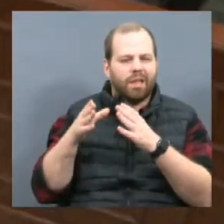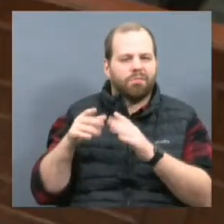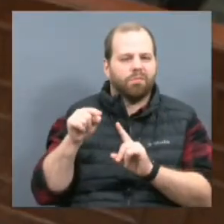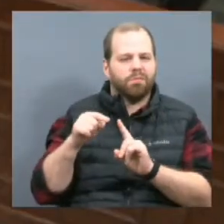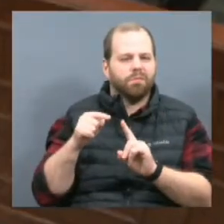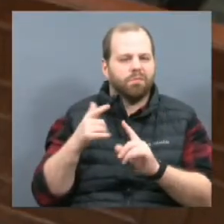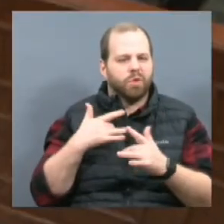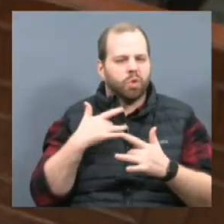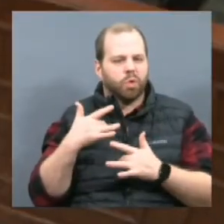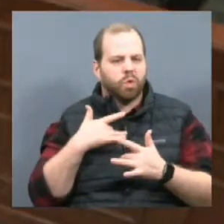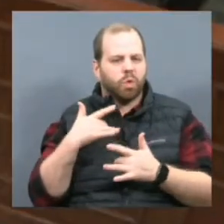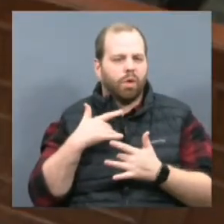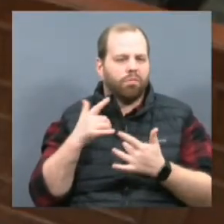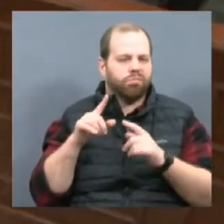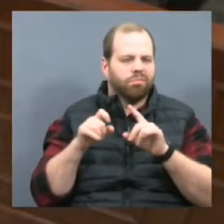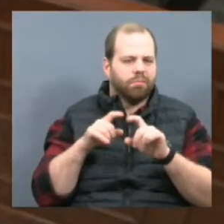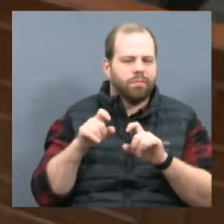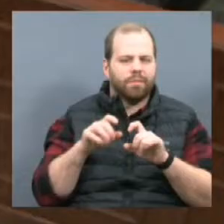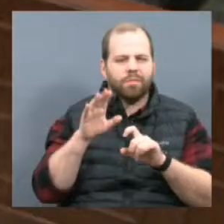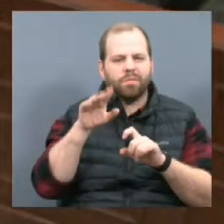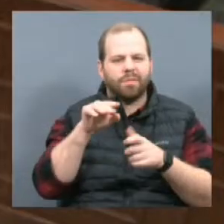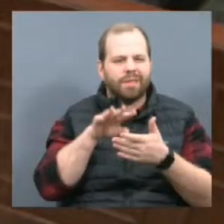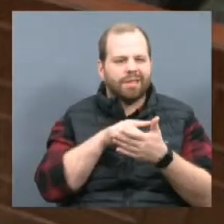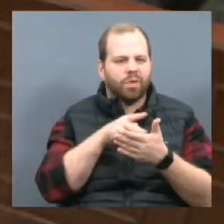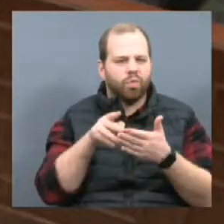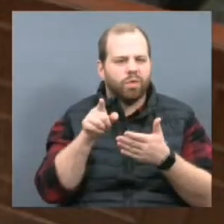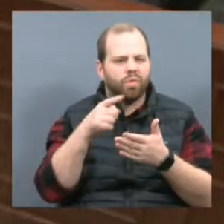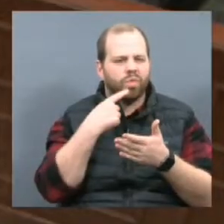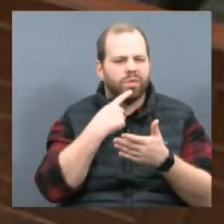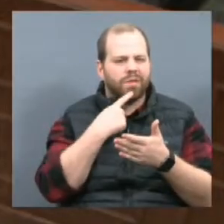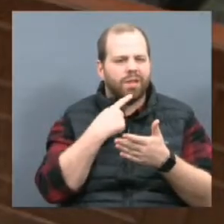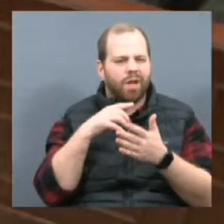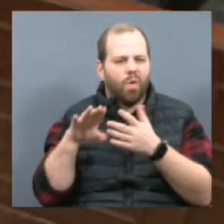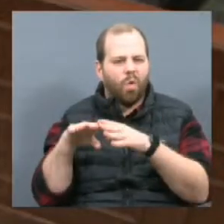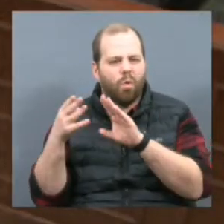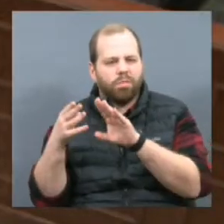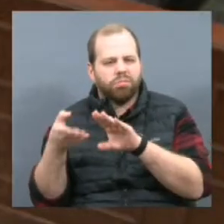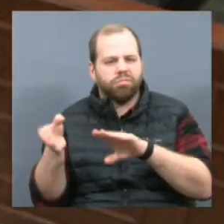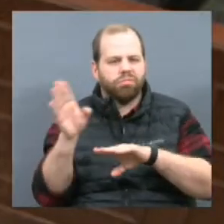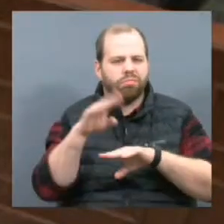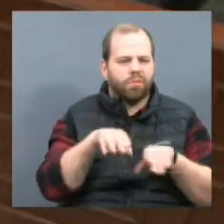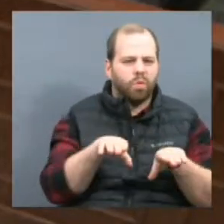address some things. What was the hours that they put on the application? Their hours of operation?